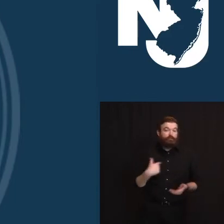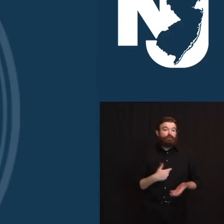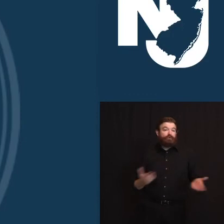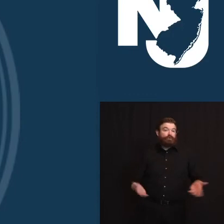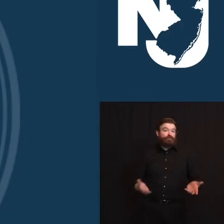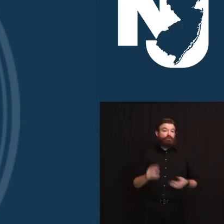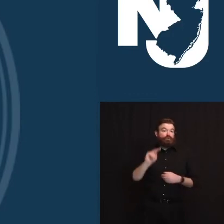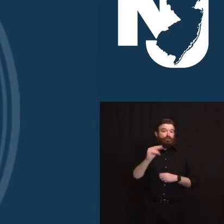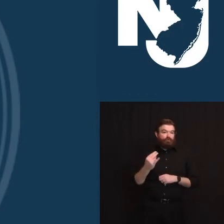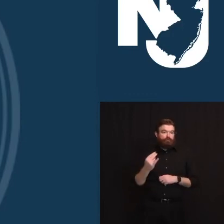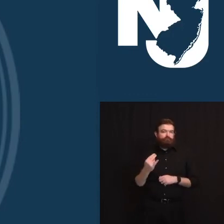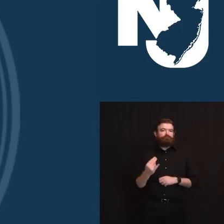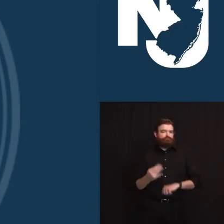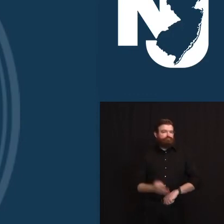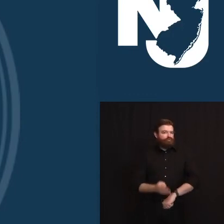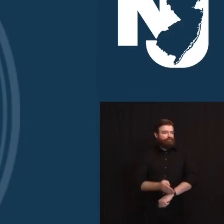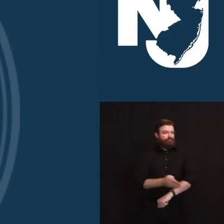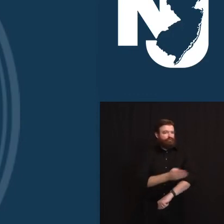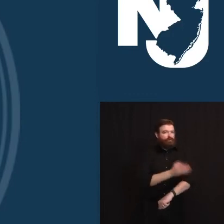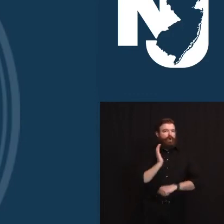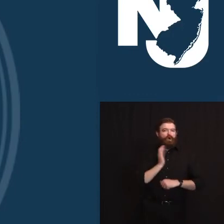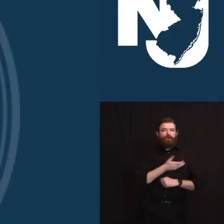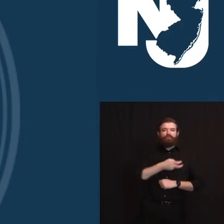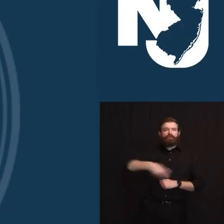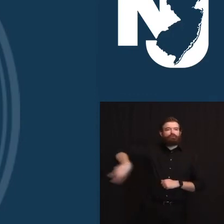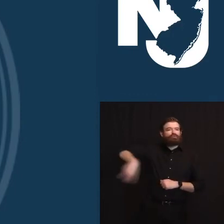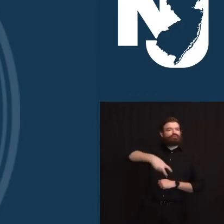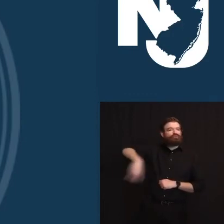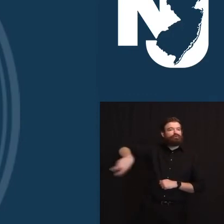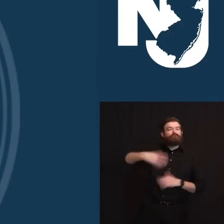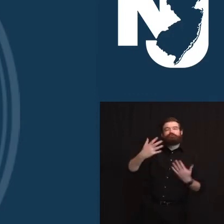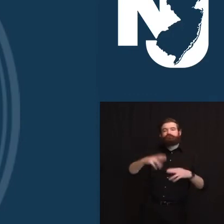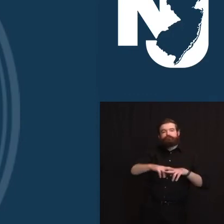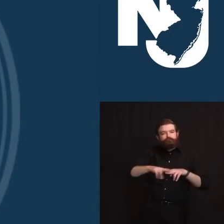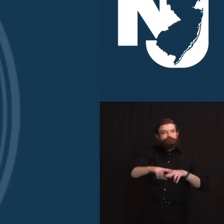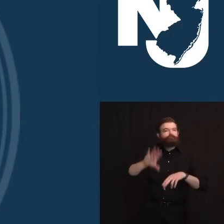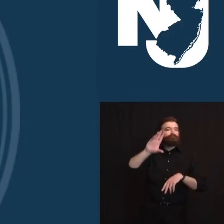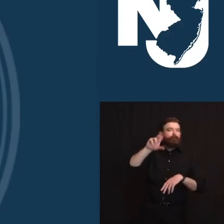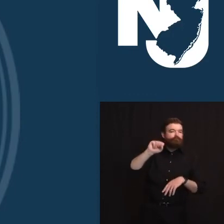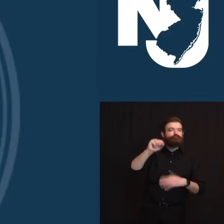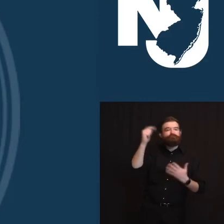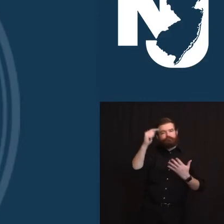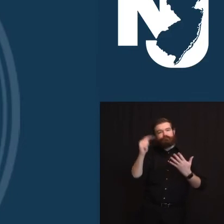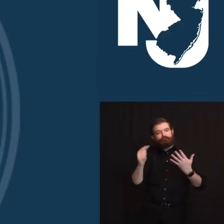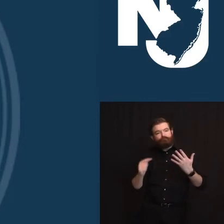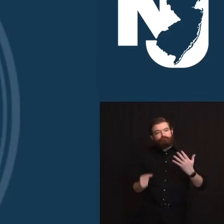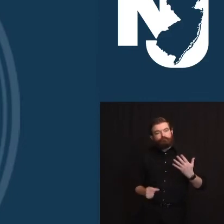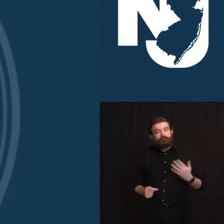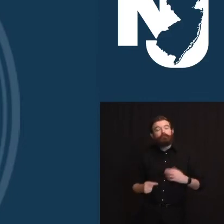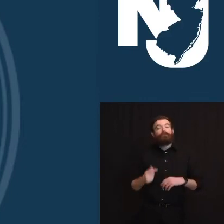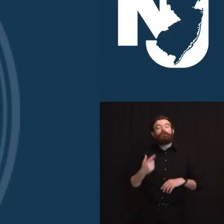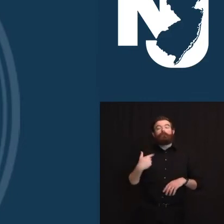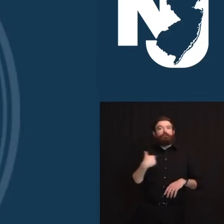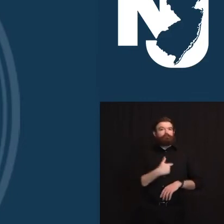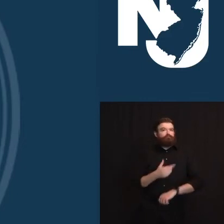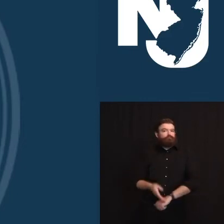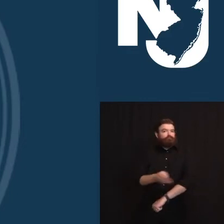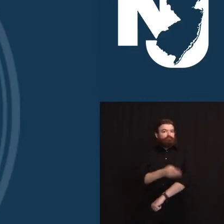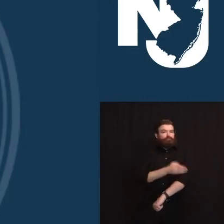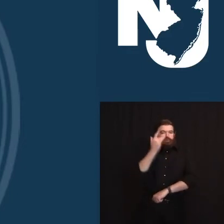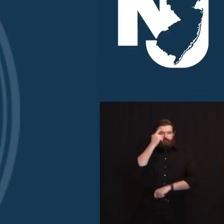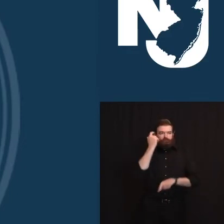our transportation infrastructure and in turning around NJ Transit has all been in large part because of Vinn's work. He helped us